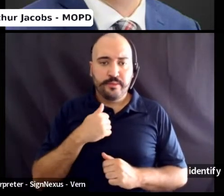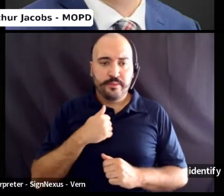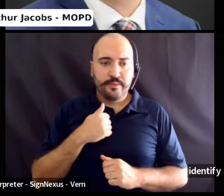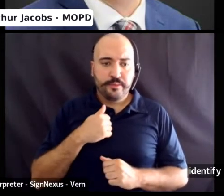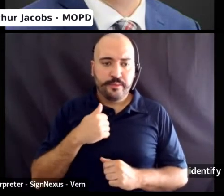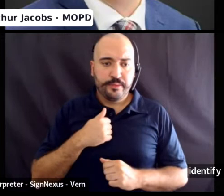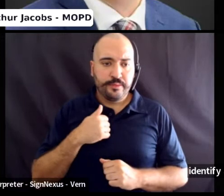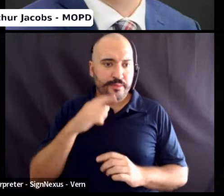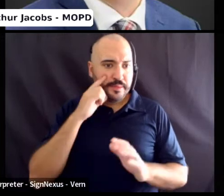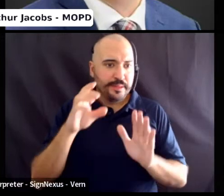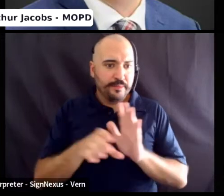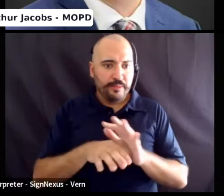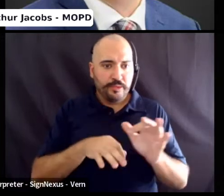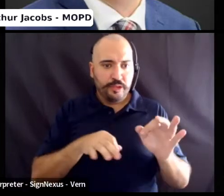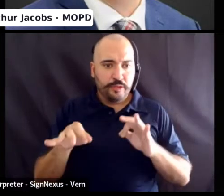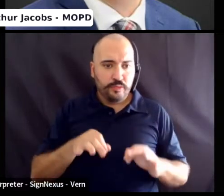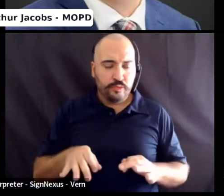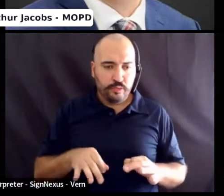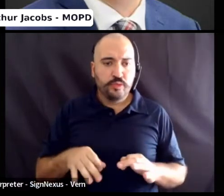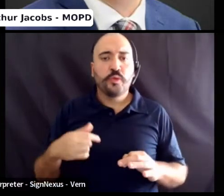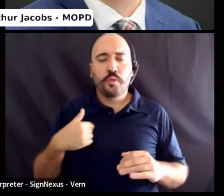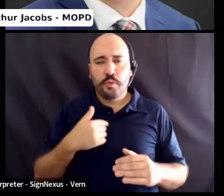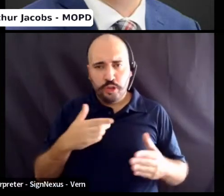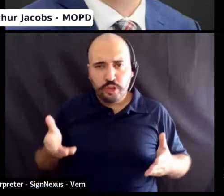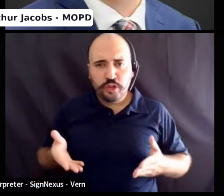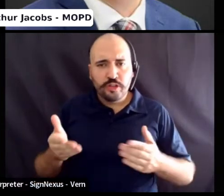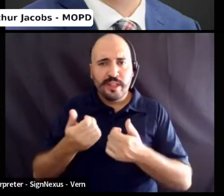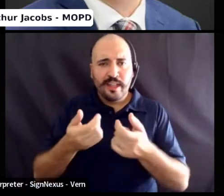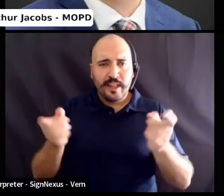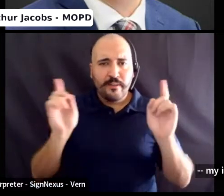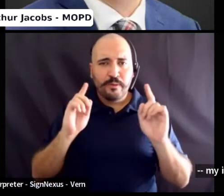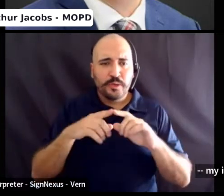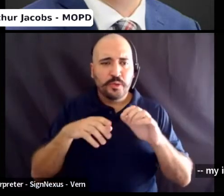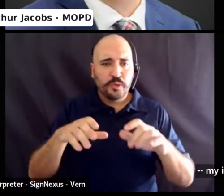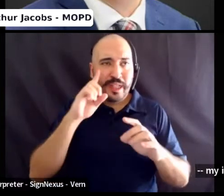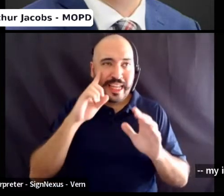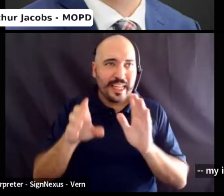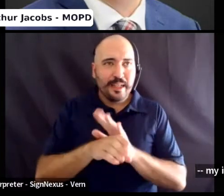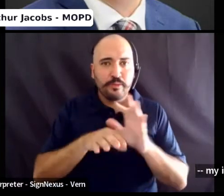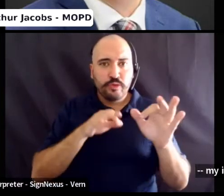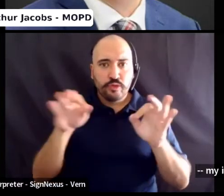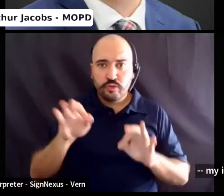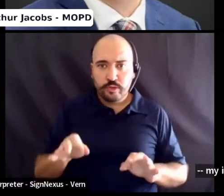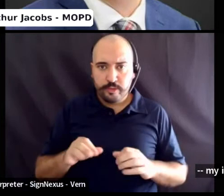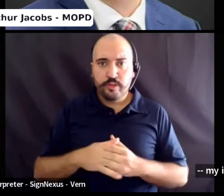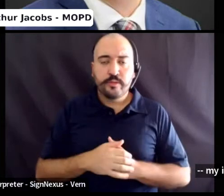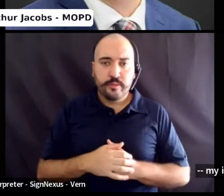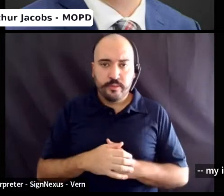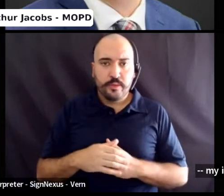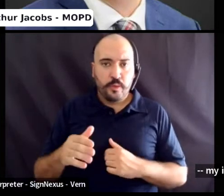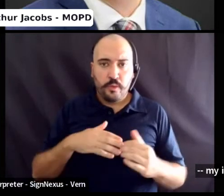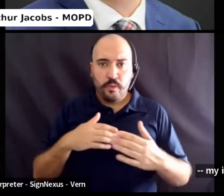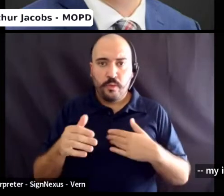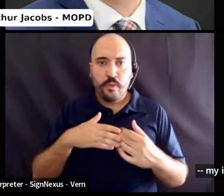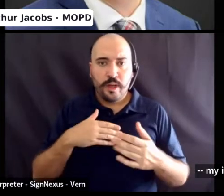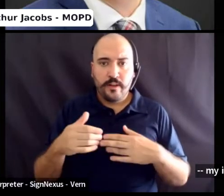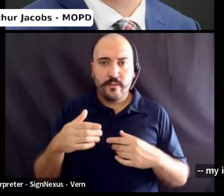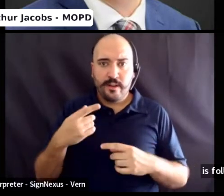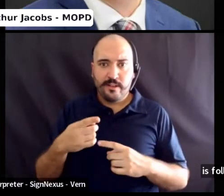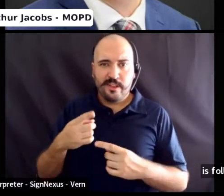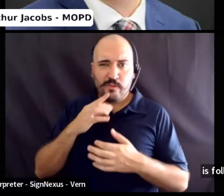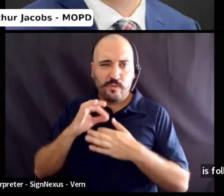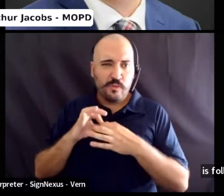my image description is as follows, and we encourage folks to do that. I'm a big fan of image descriptions whenever they are